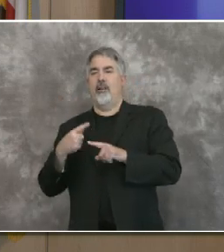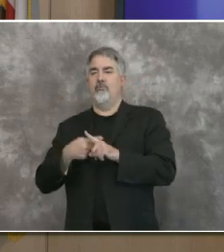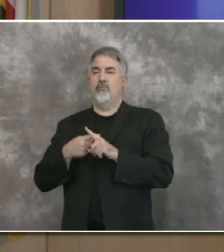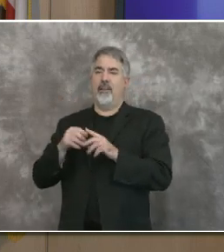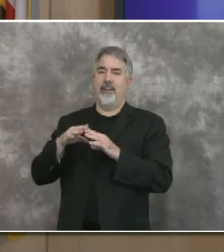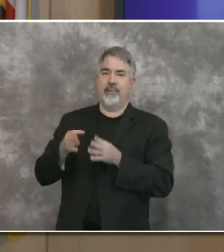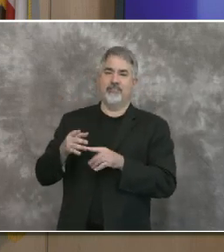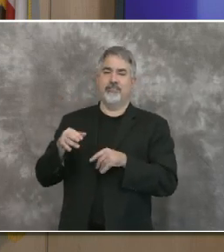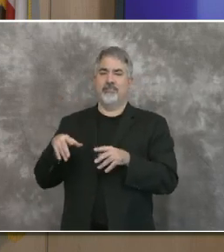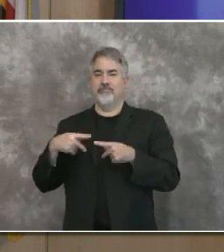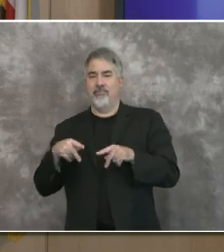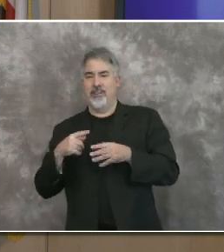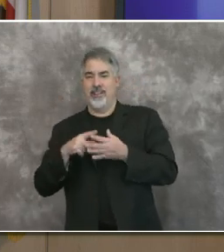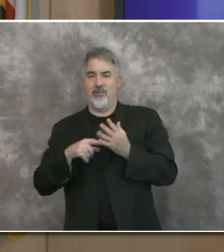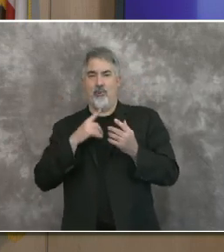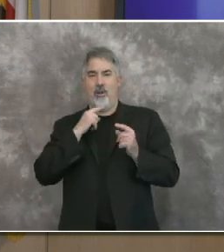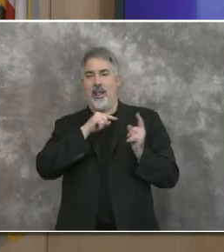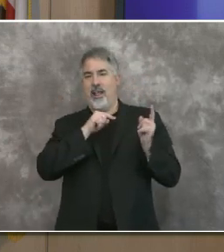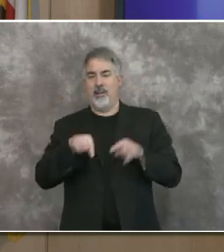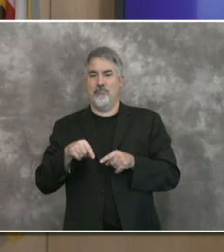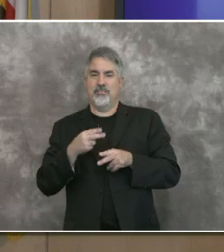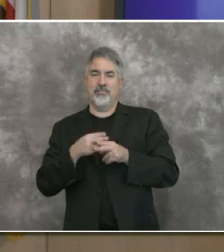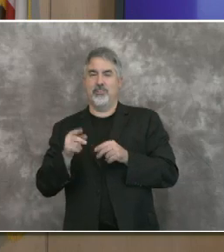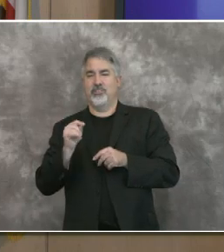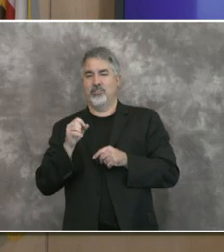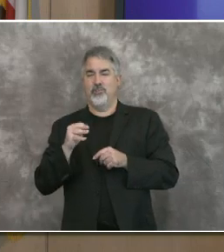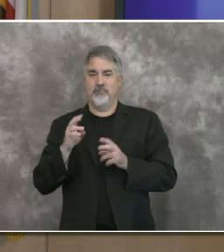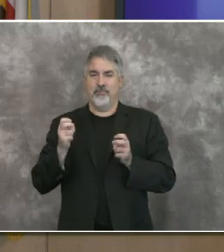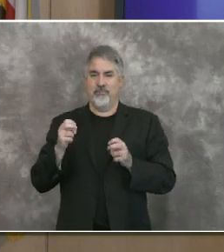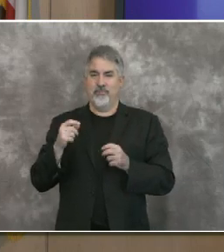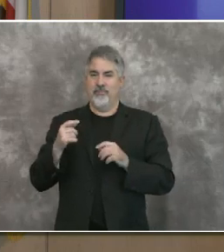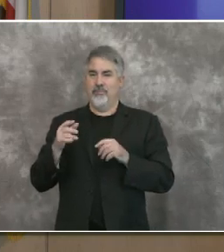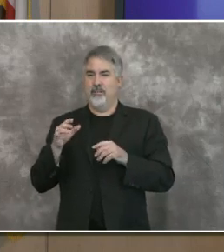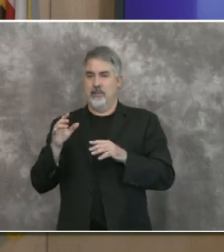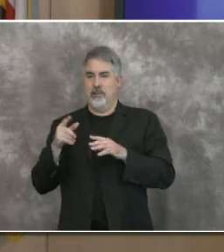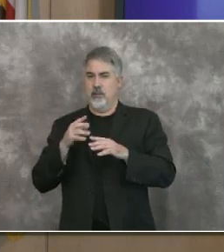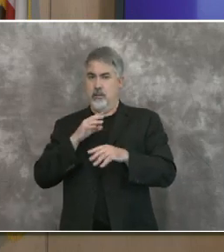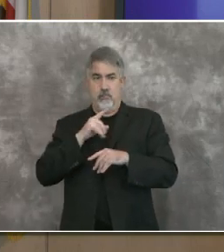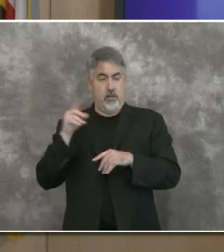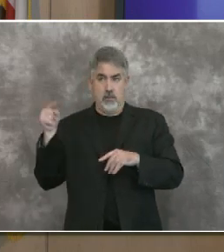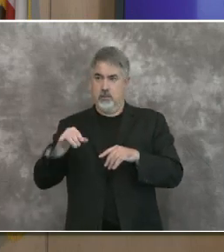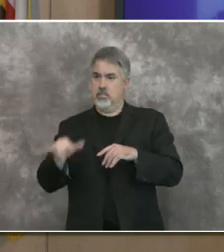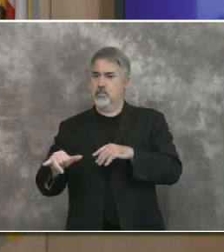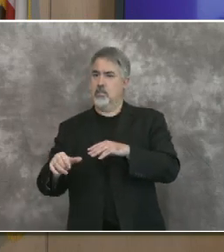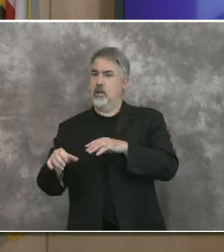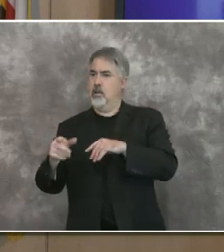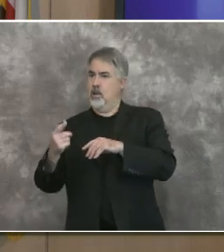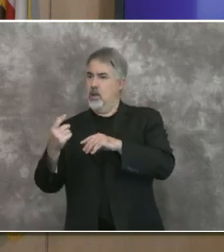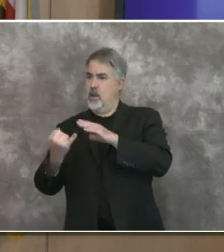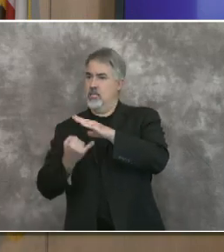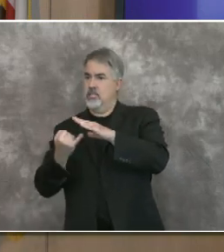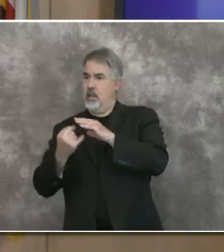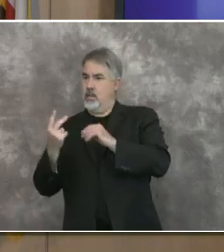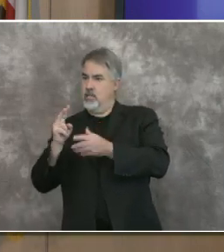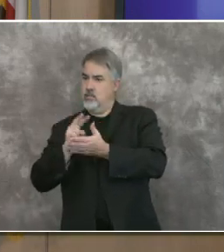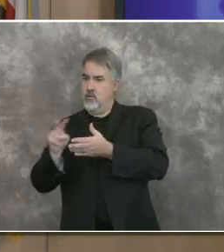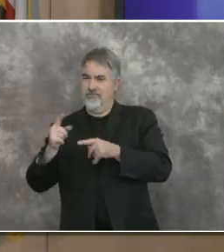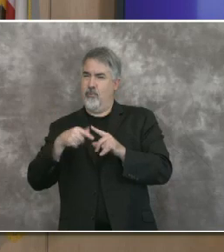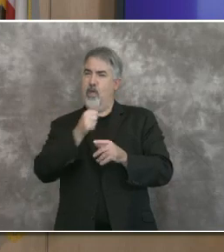incoming travelers to isolate themselves for 2 weeks, as other states are doing. Okay, Dr. Wooten will respond.